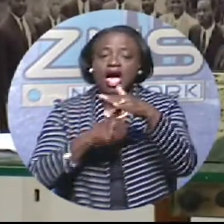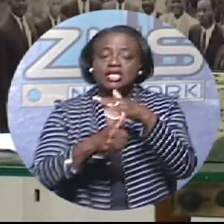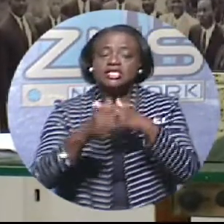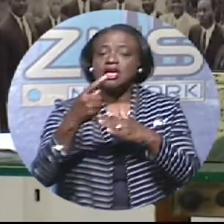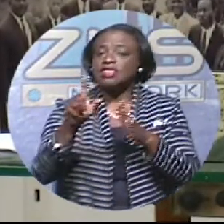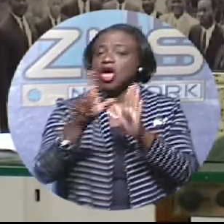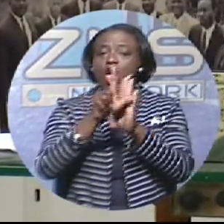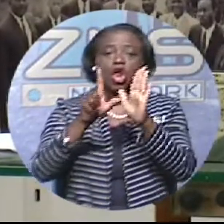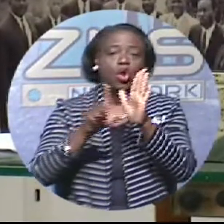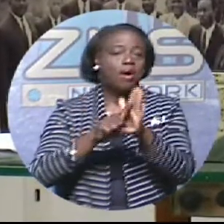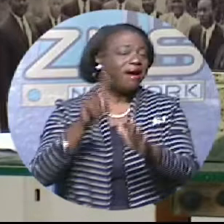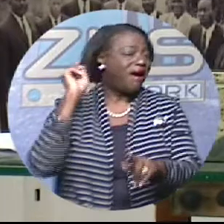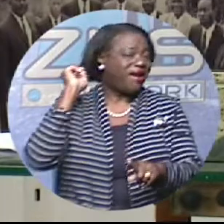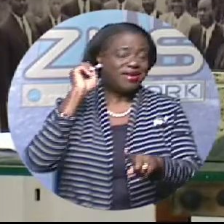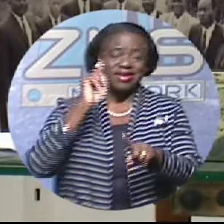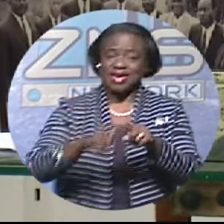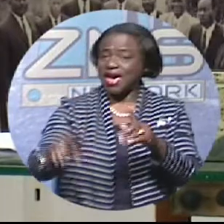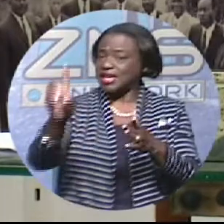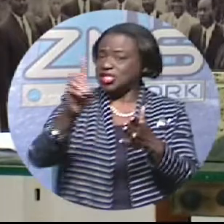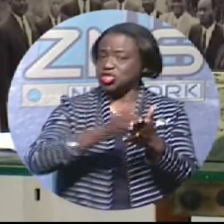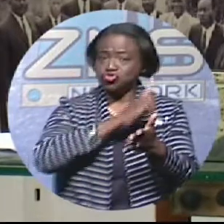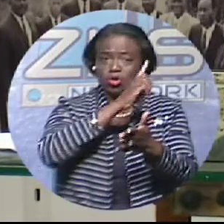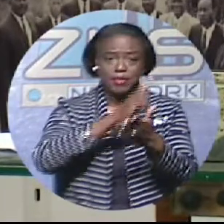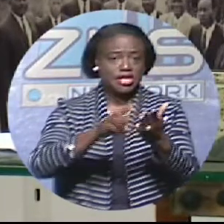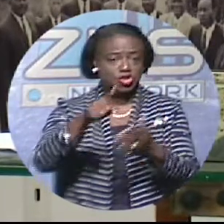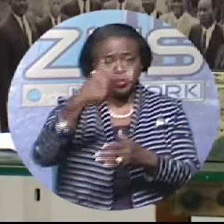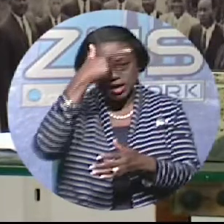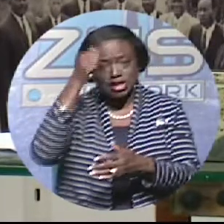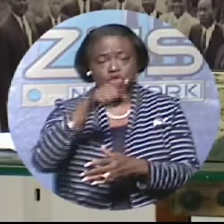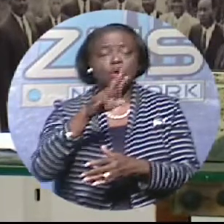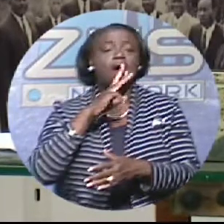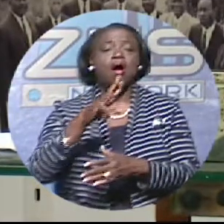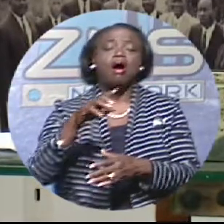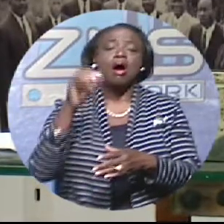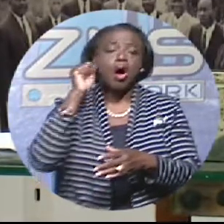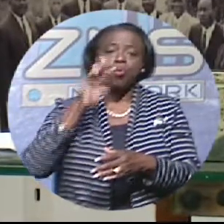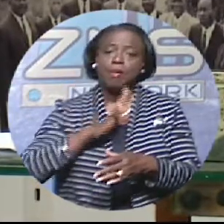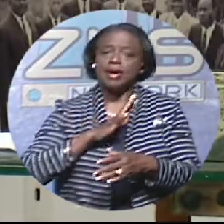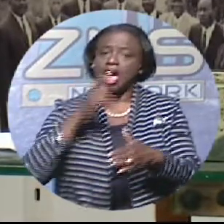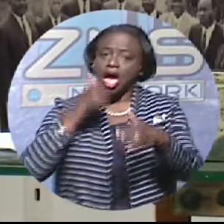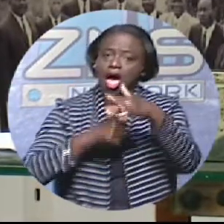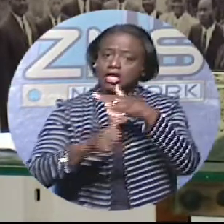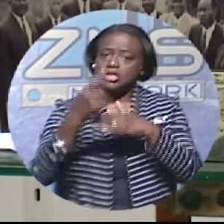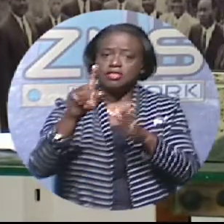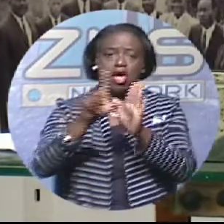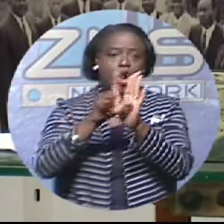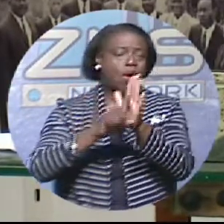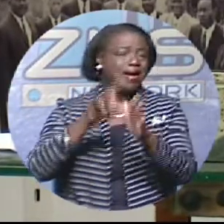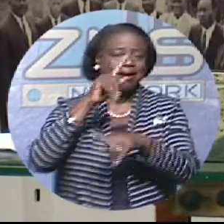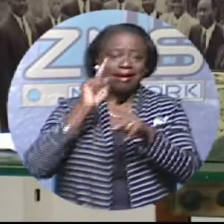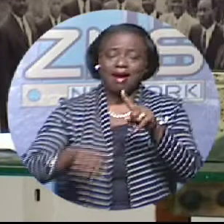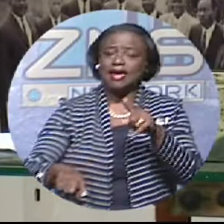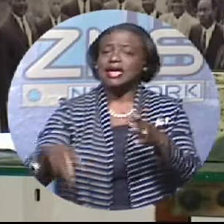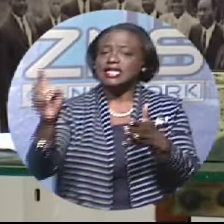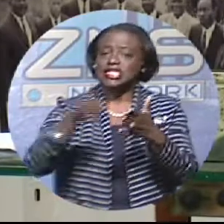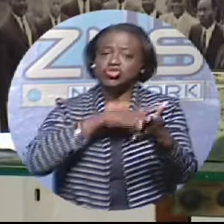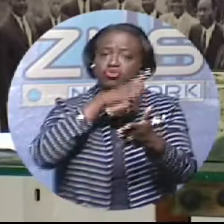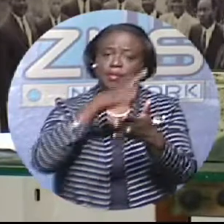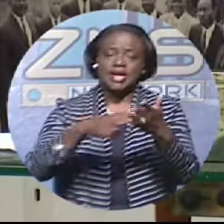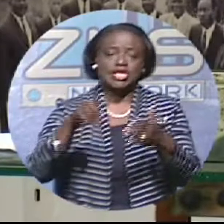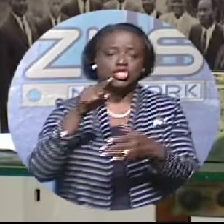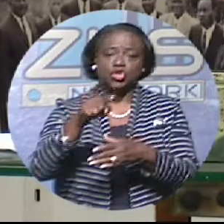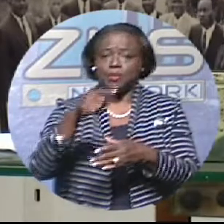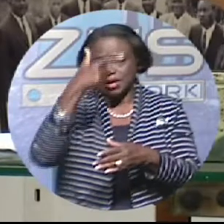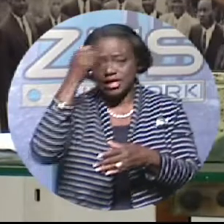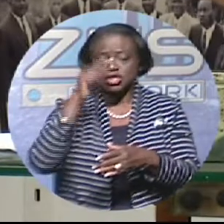cannot discriminate against you because you're a woman. Under the law, I cannot discriminate against you because you are a man. That doesn't mean man and woman